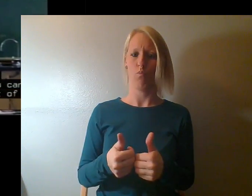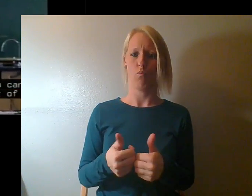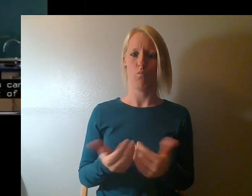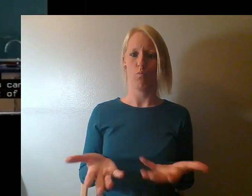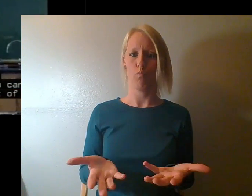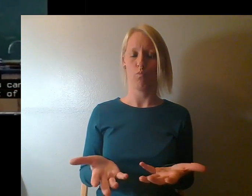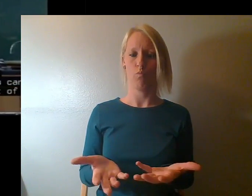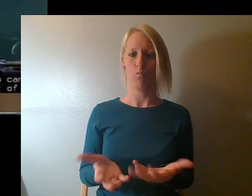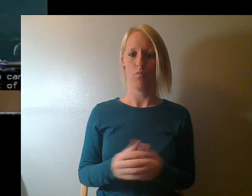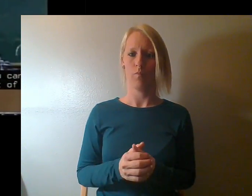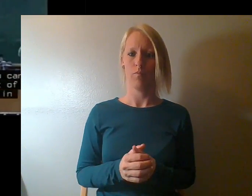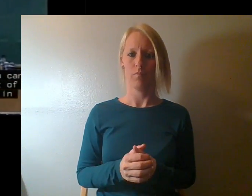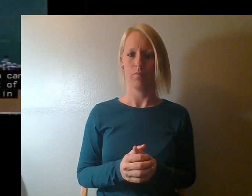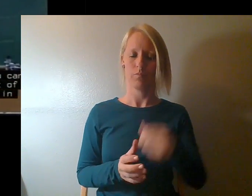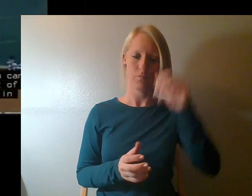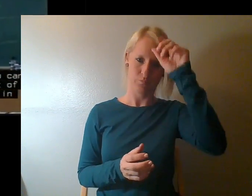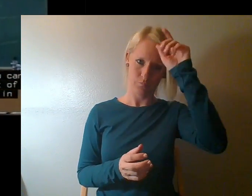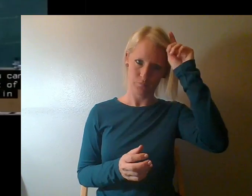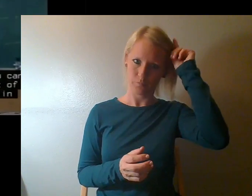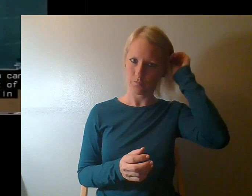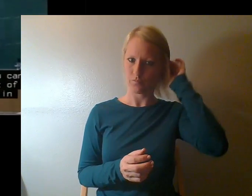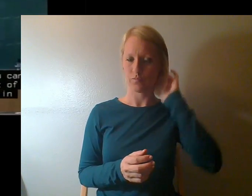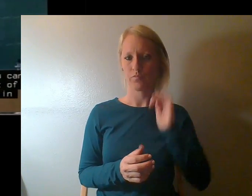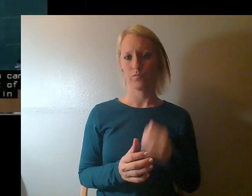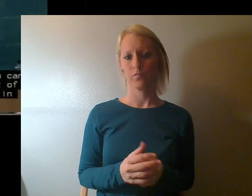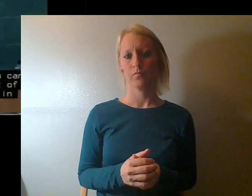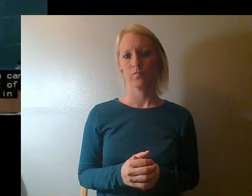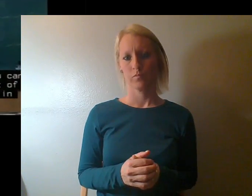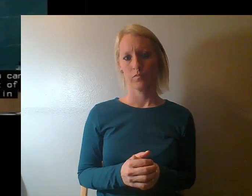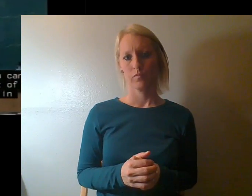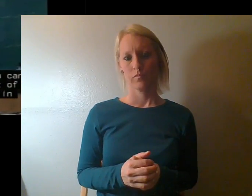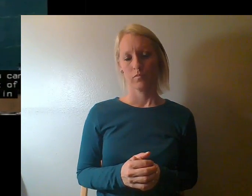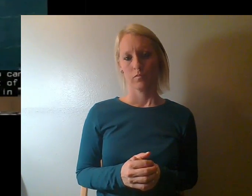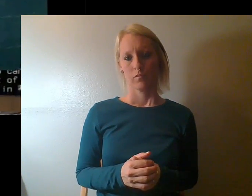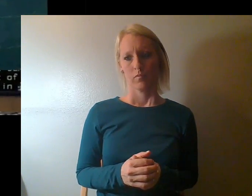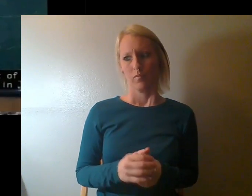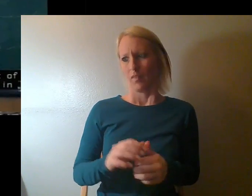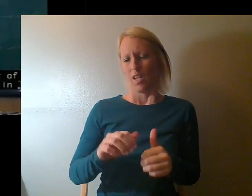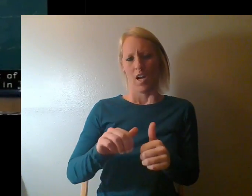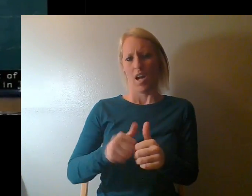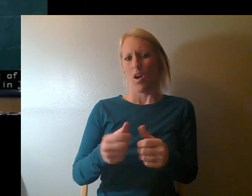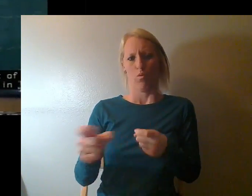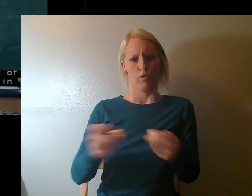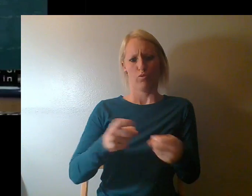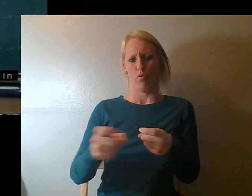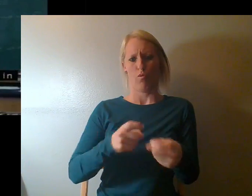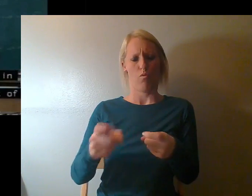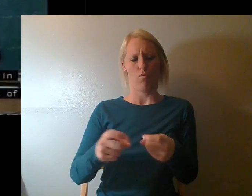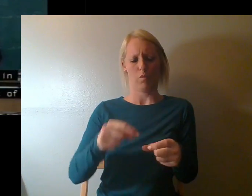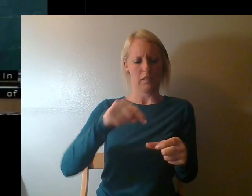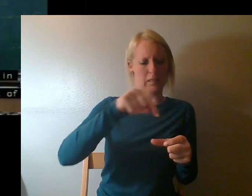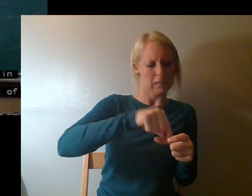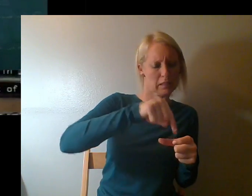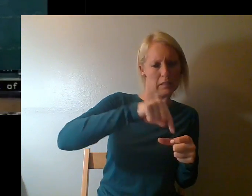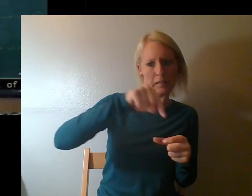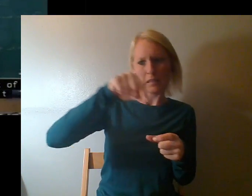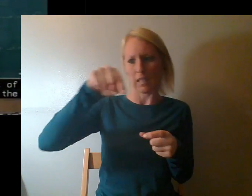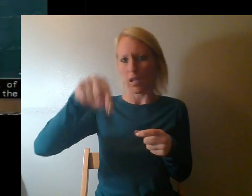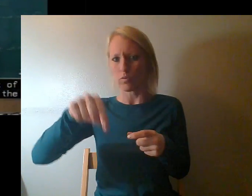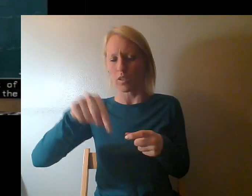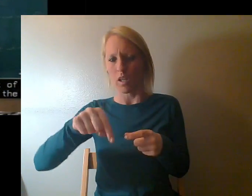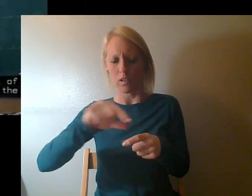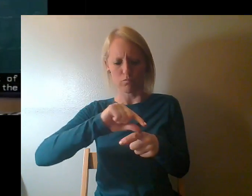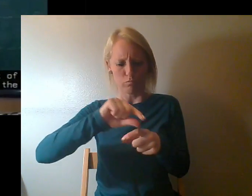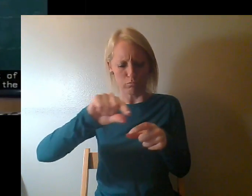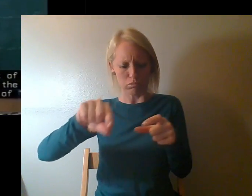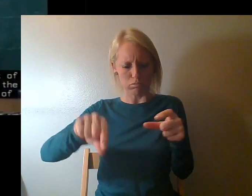have any sort of ability to judge what goes in and out of it? Well, first off, if you think of the cell membrane,